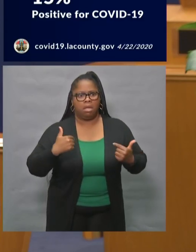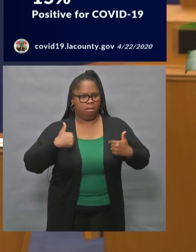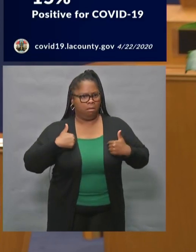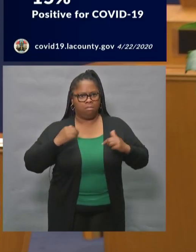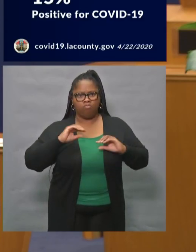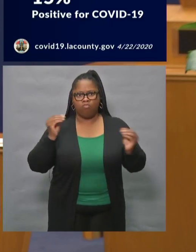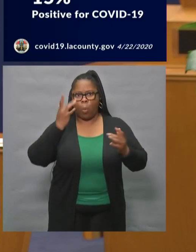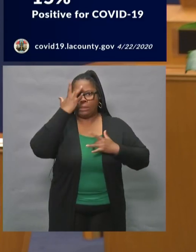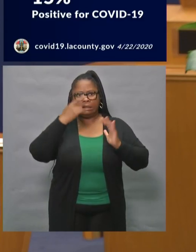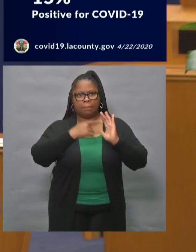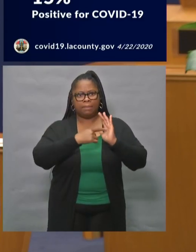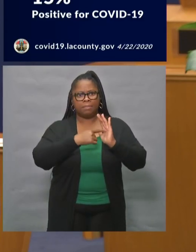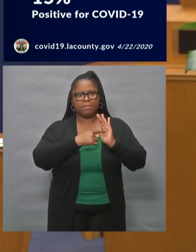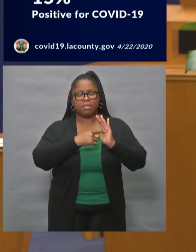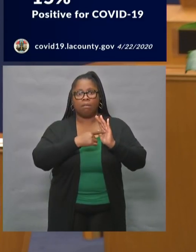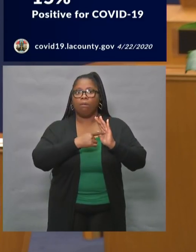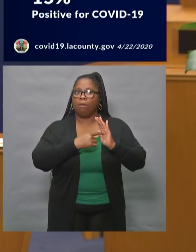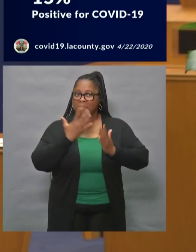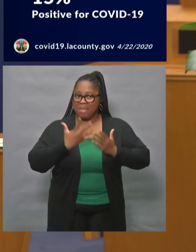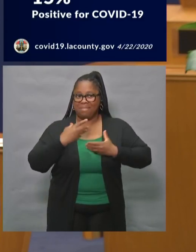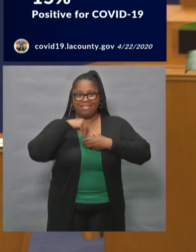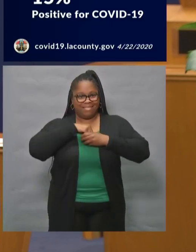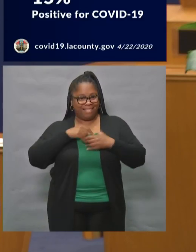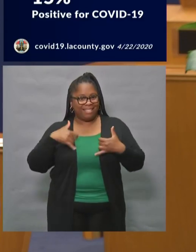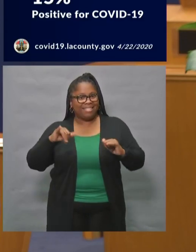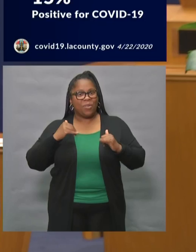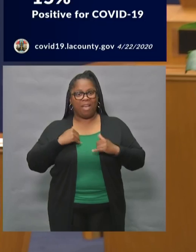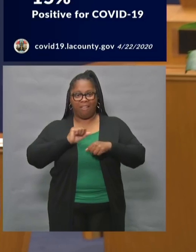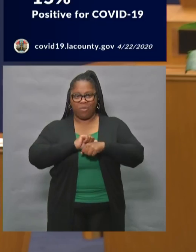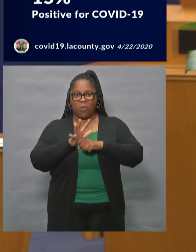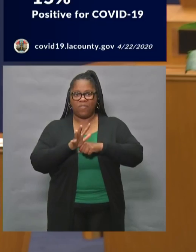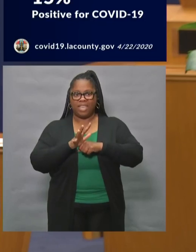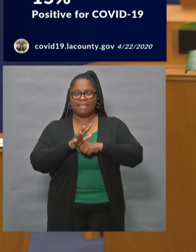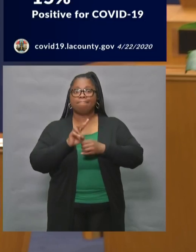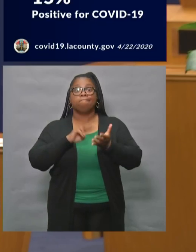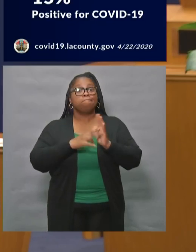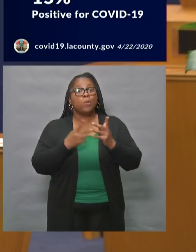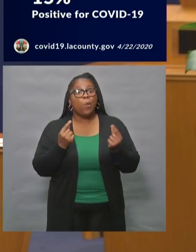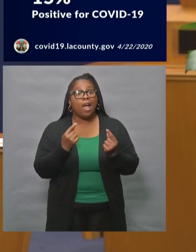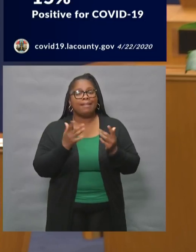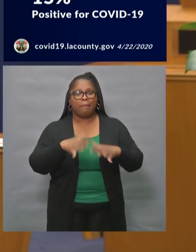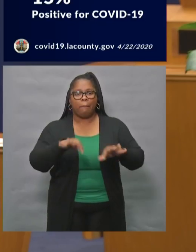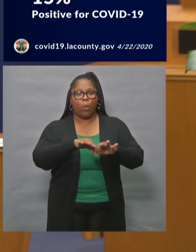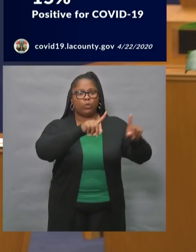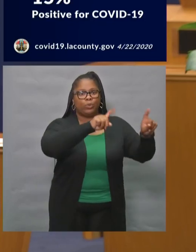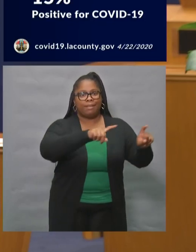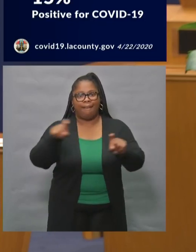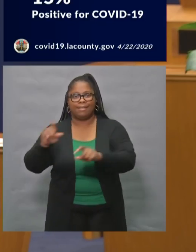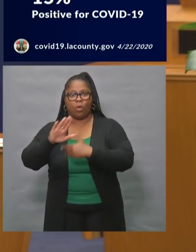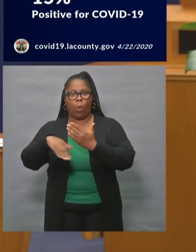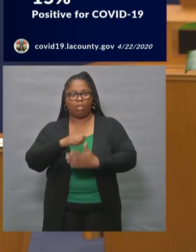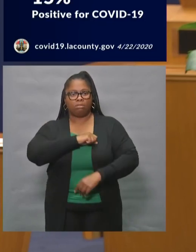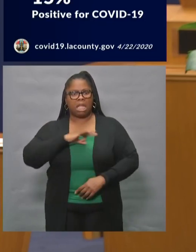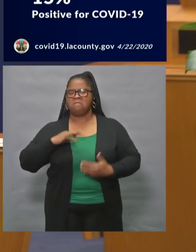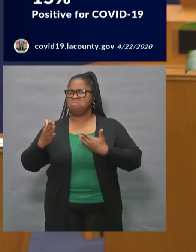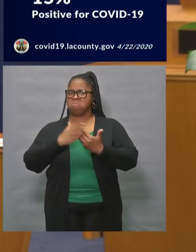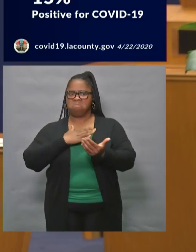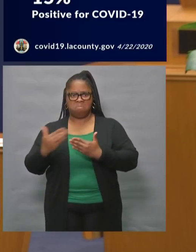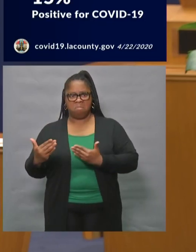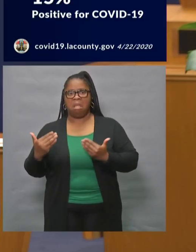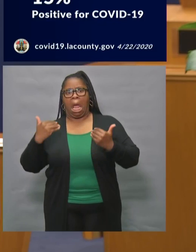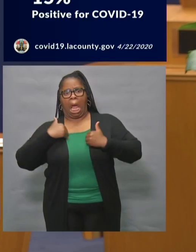all residents and employees for the virus, regardless of whether they show symptoms or they don't. And we have to make sure that